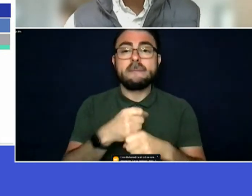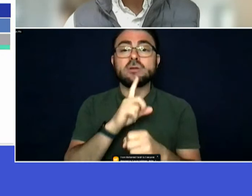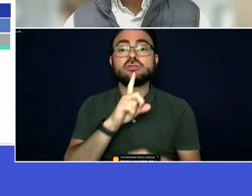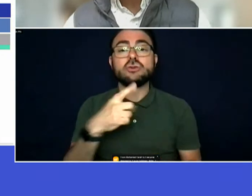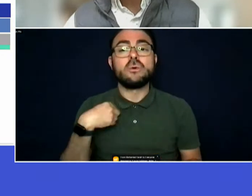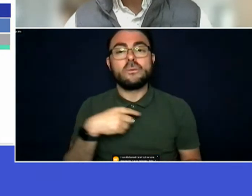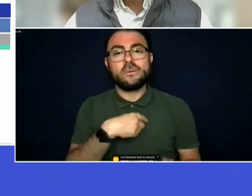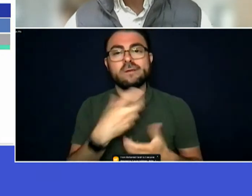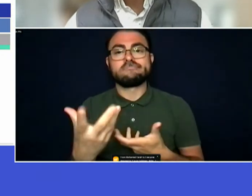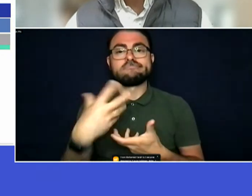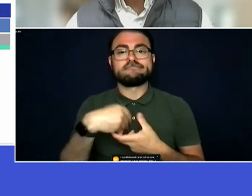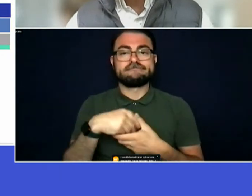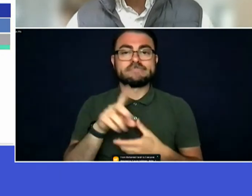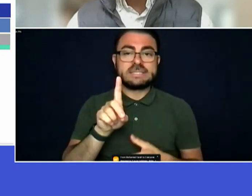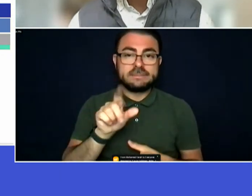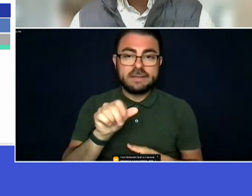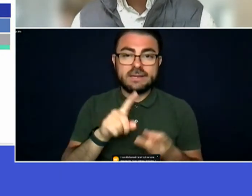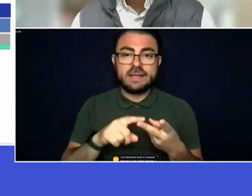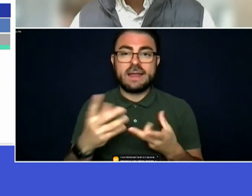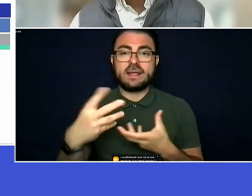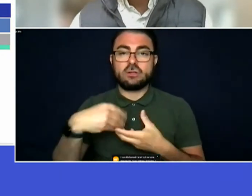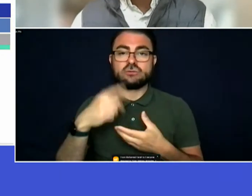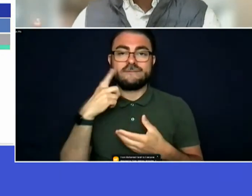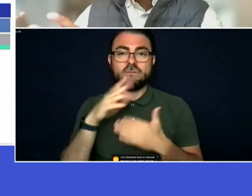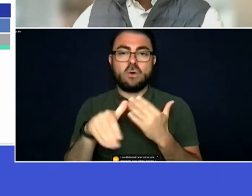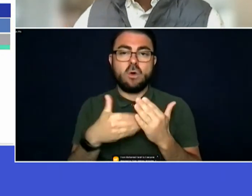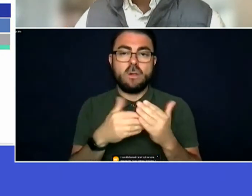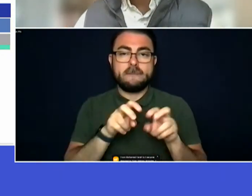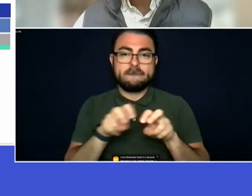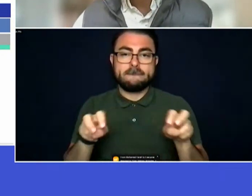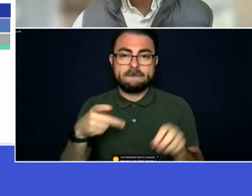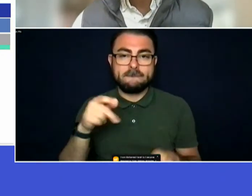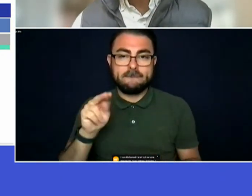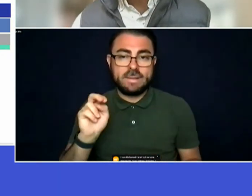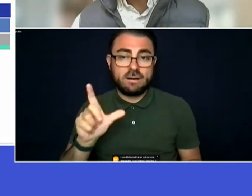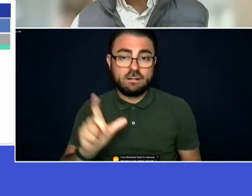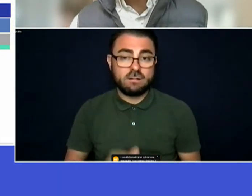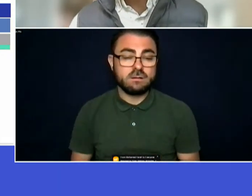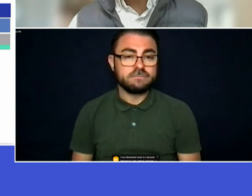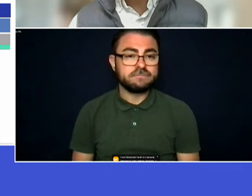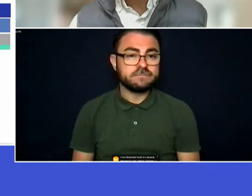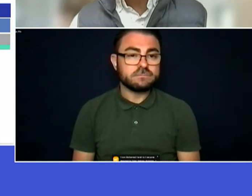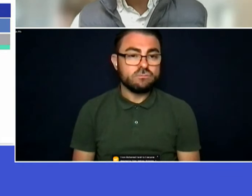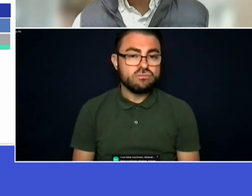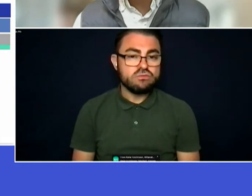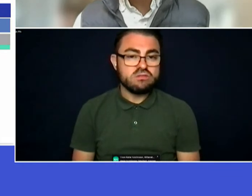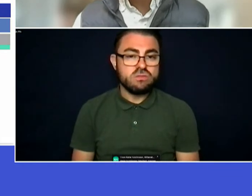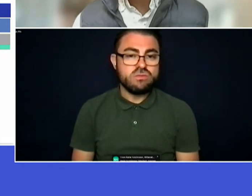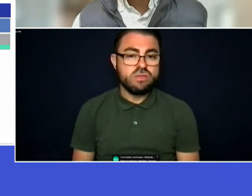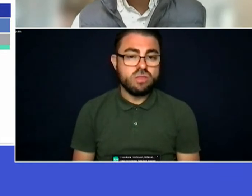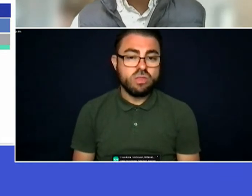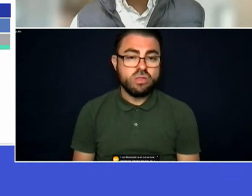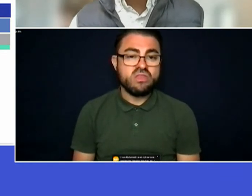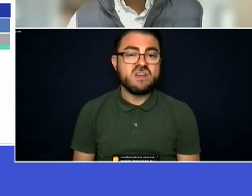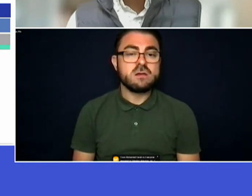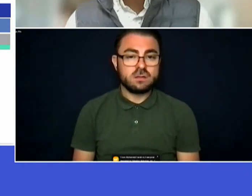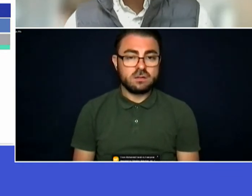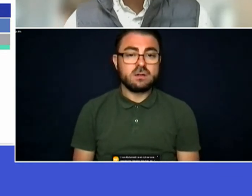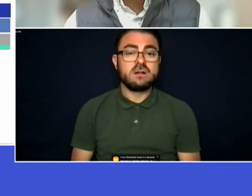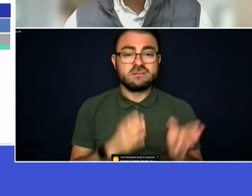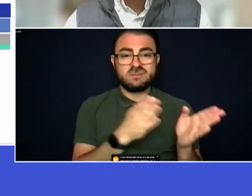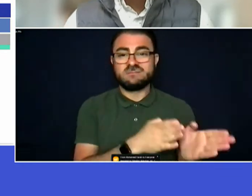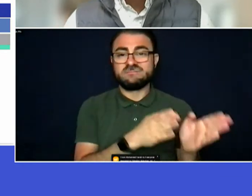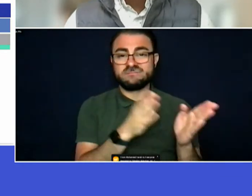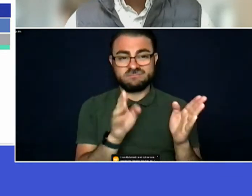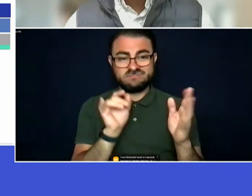disability inclusion through both those panels. But here we're in this circular stage, we're at the full draft stage.